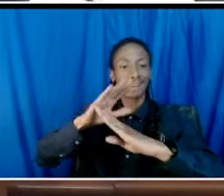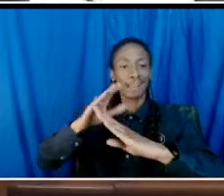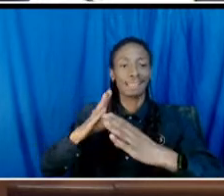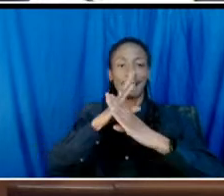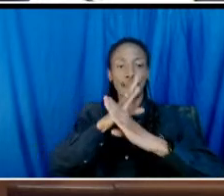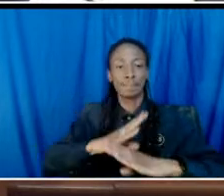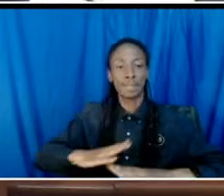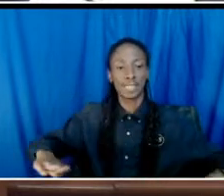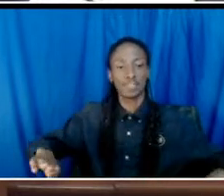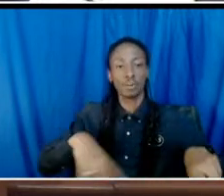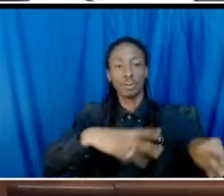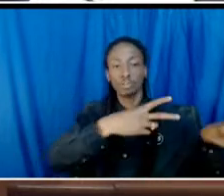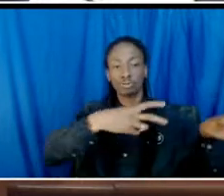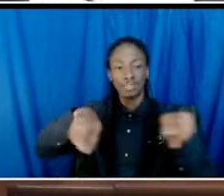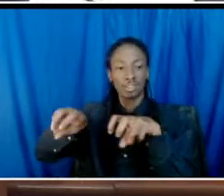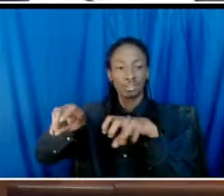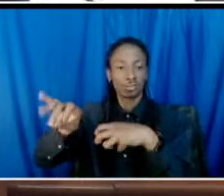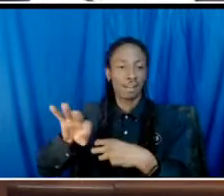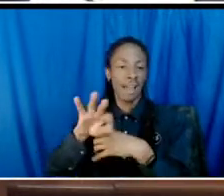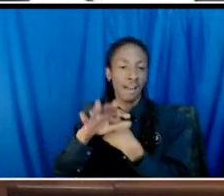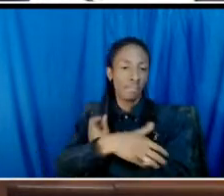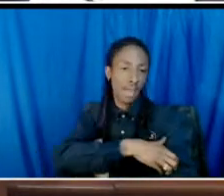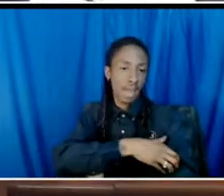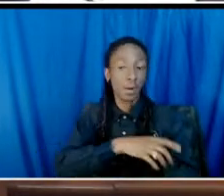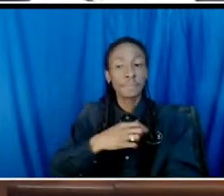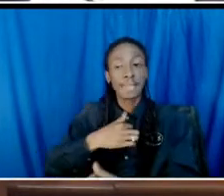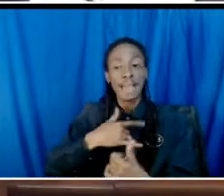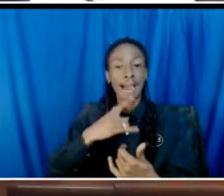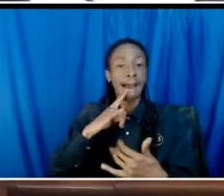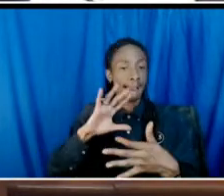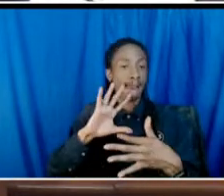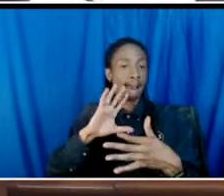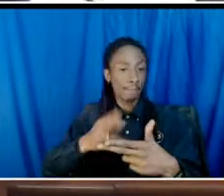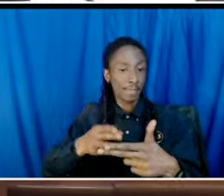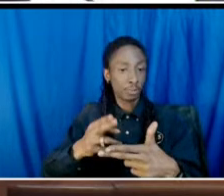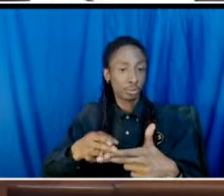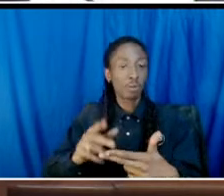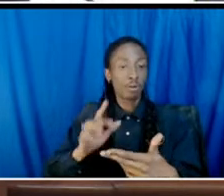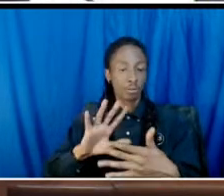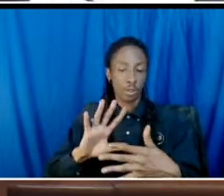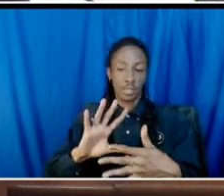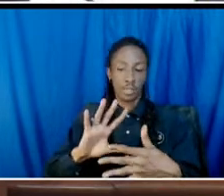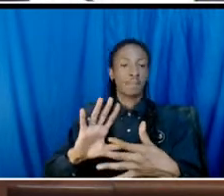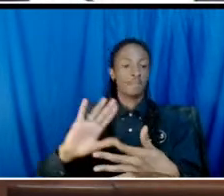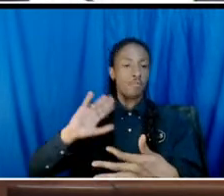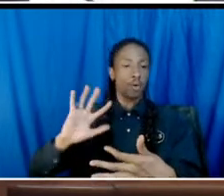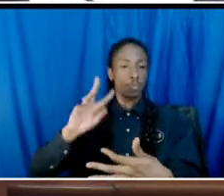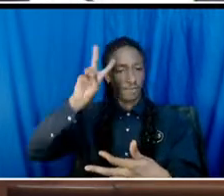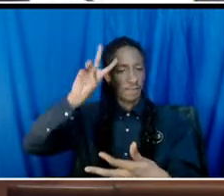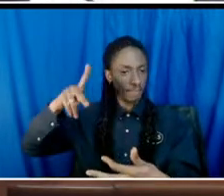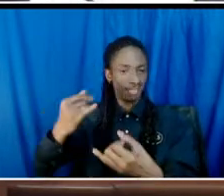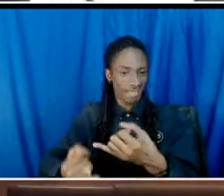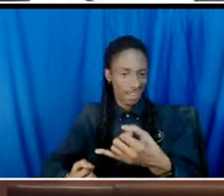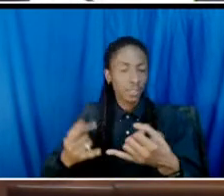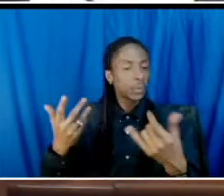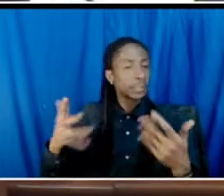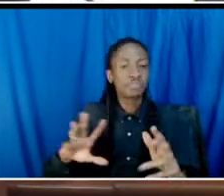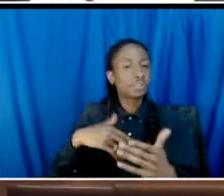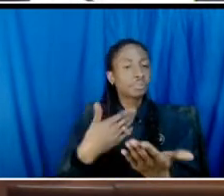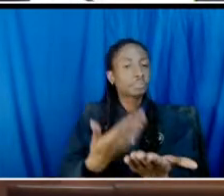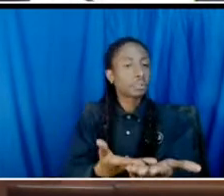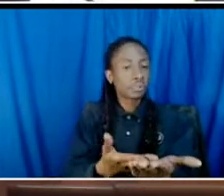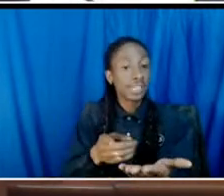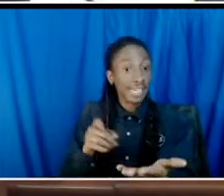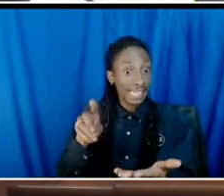of power. I mentioned the former Vice President last because, as we showed, when he refused